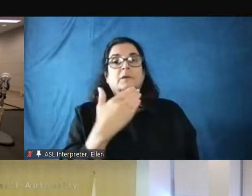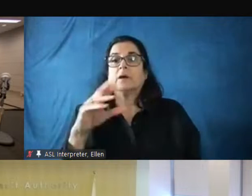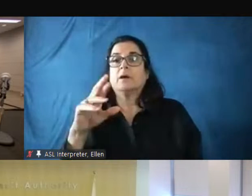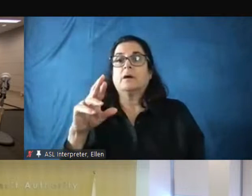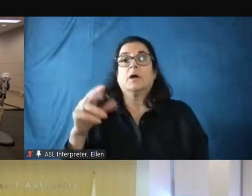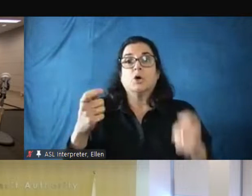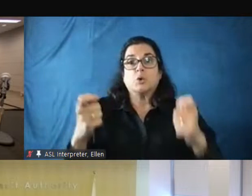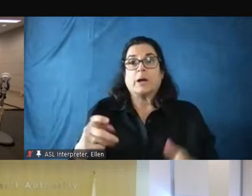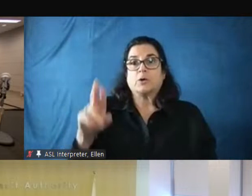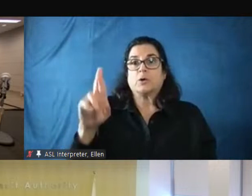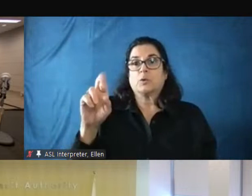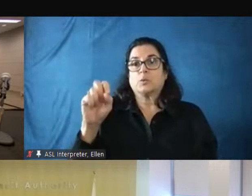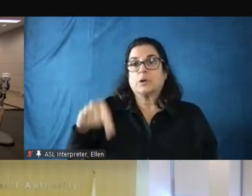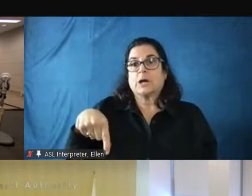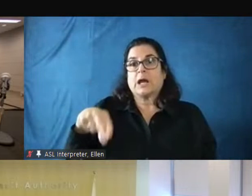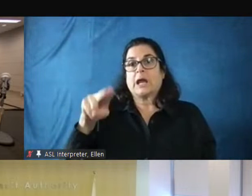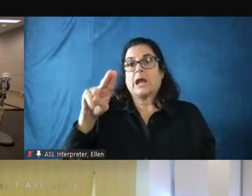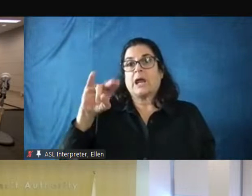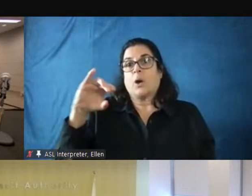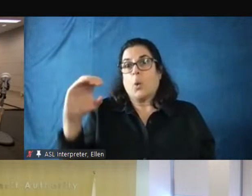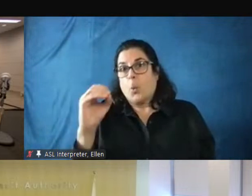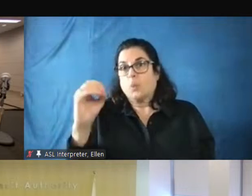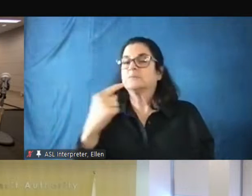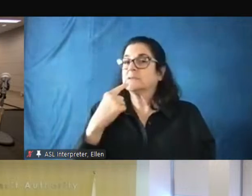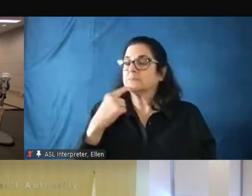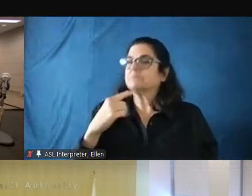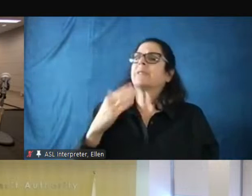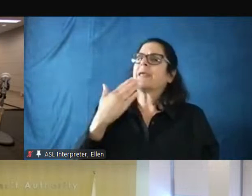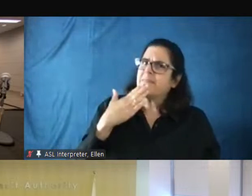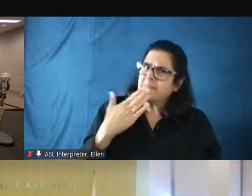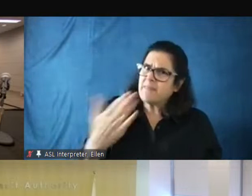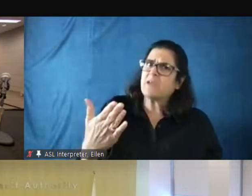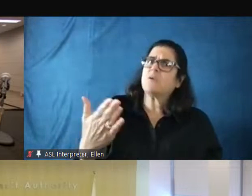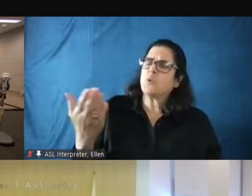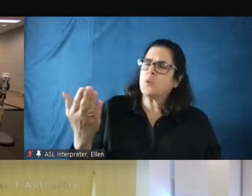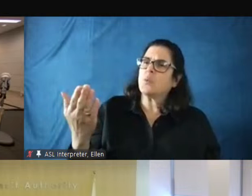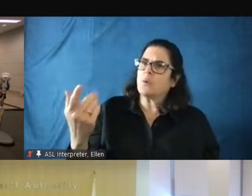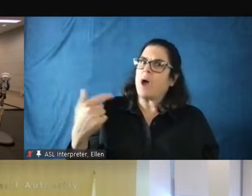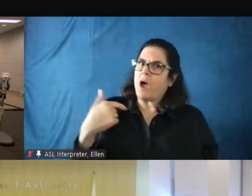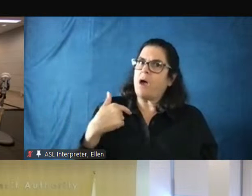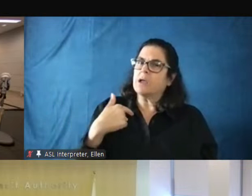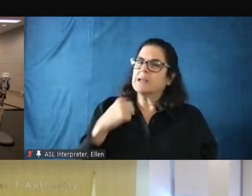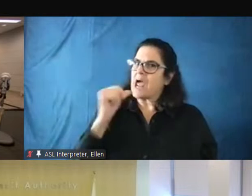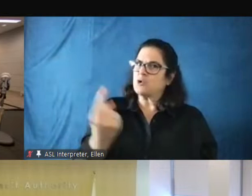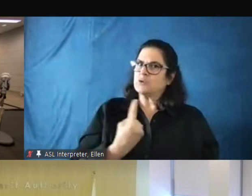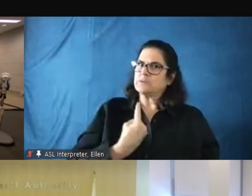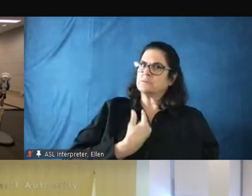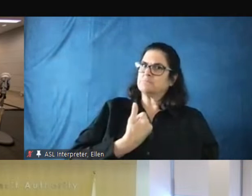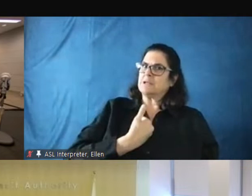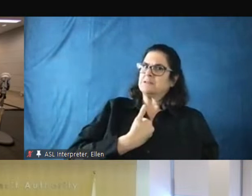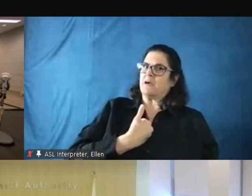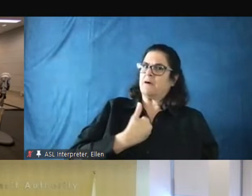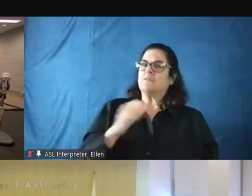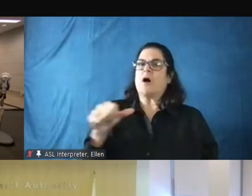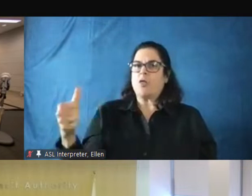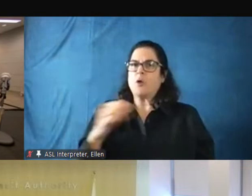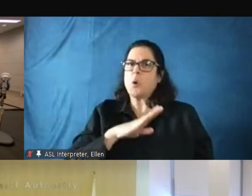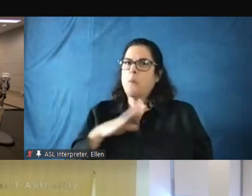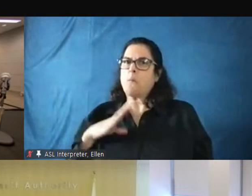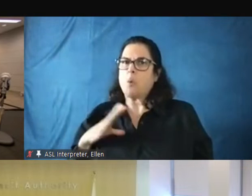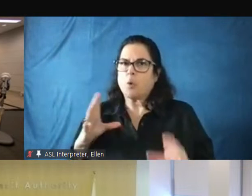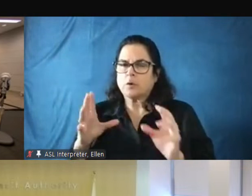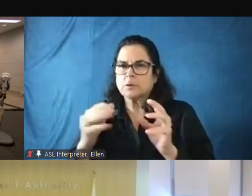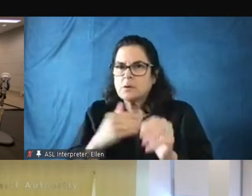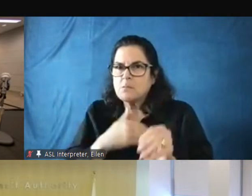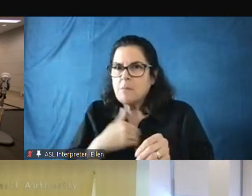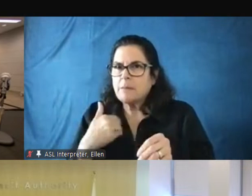step, knowing that it's not only myself. I heard several of my fellow board members concerned about that vacant